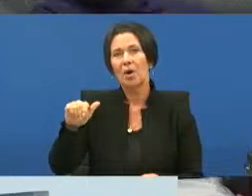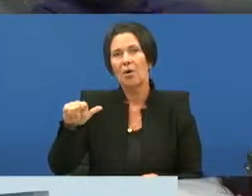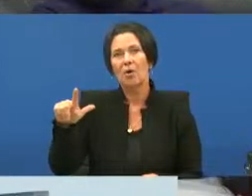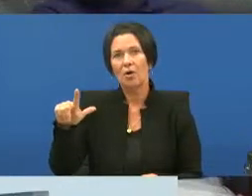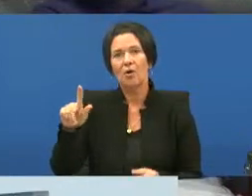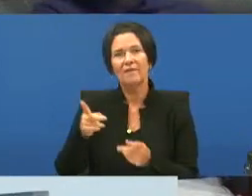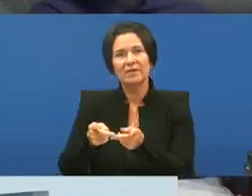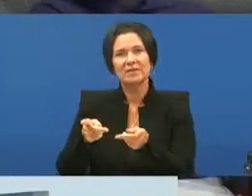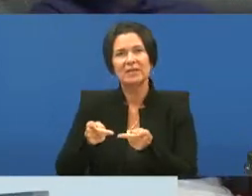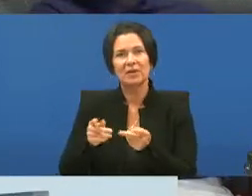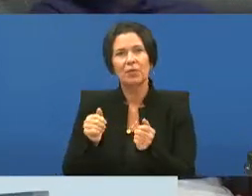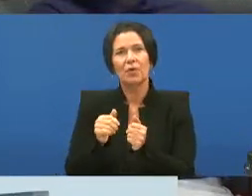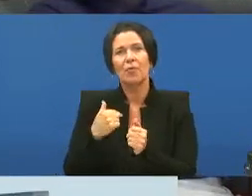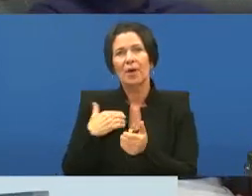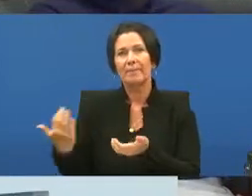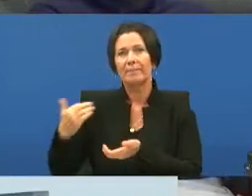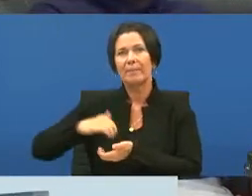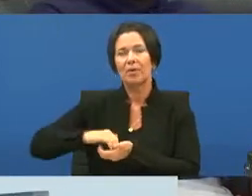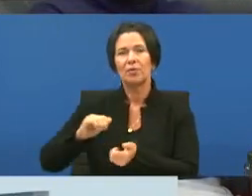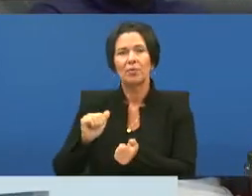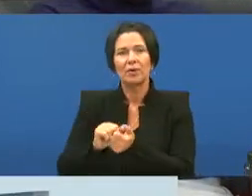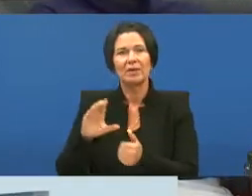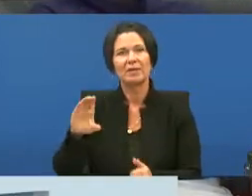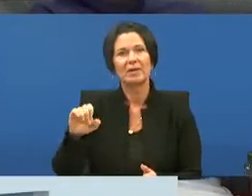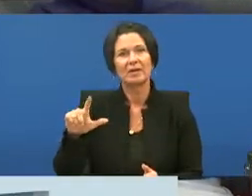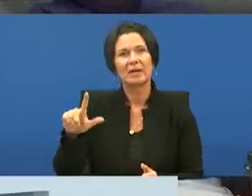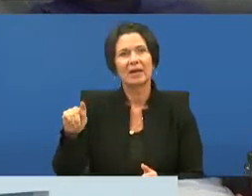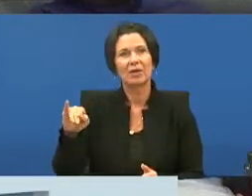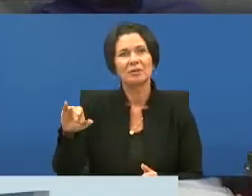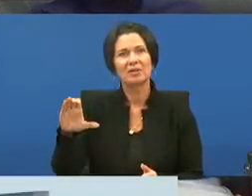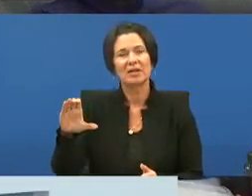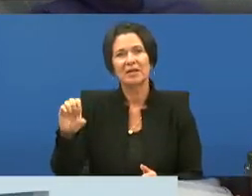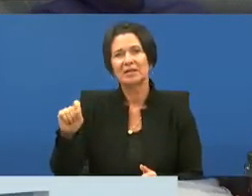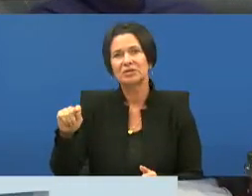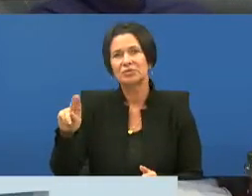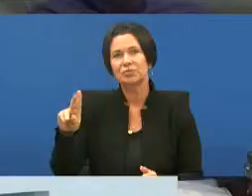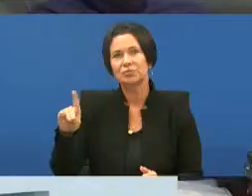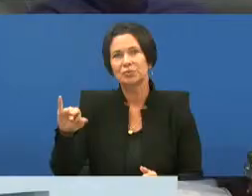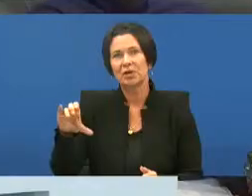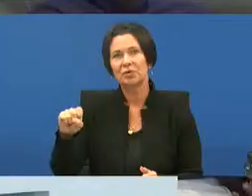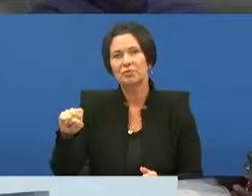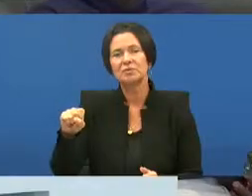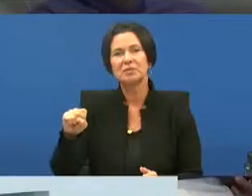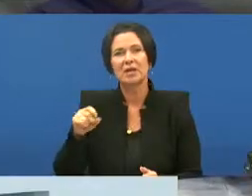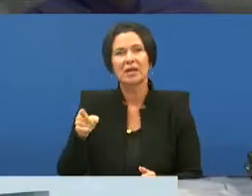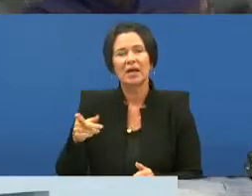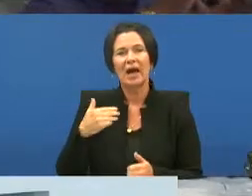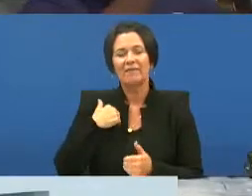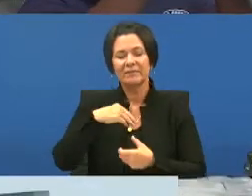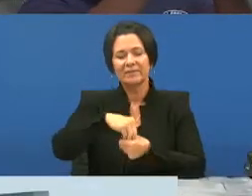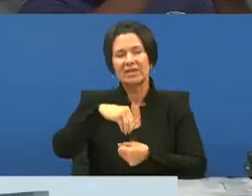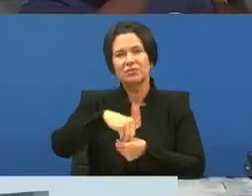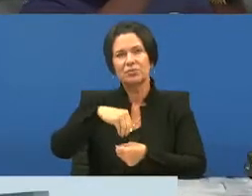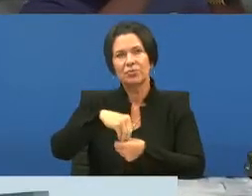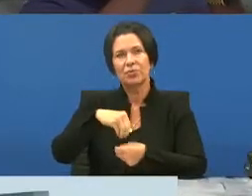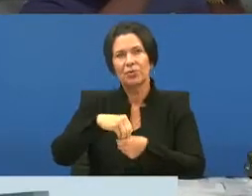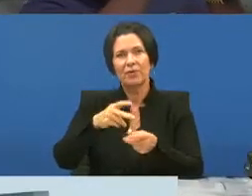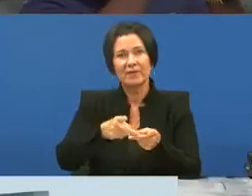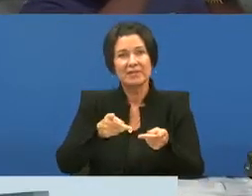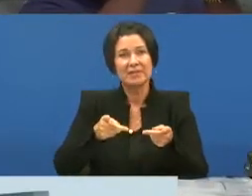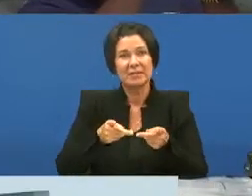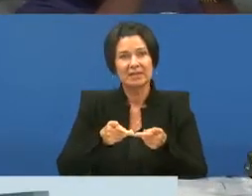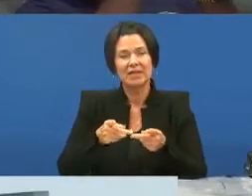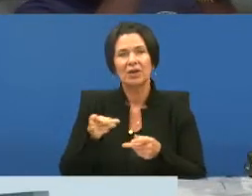partnered with Celtic Studios. As you know, there was room for opportunity to be able to have an indoor facility here in Baton Rouge, and especially